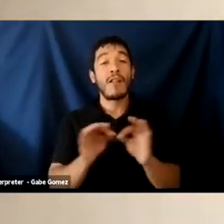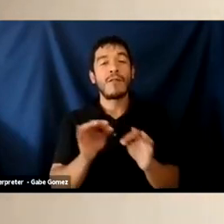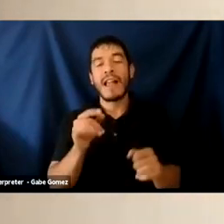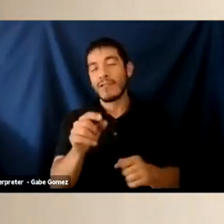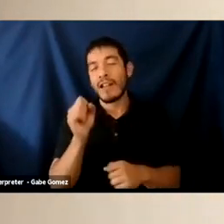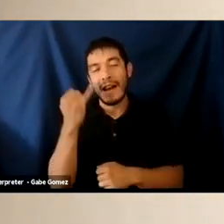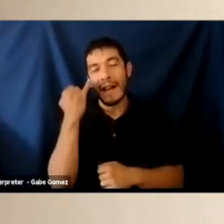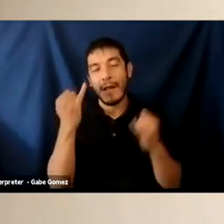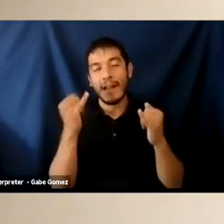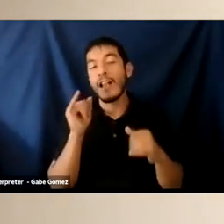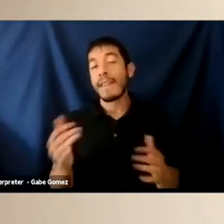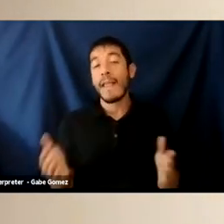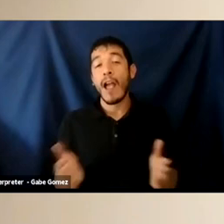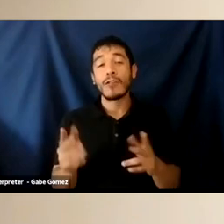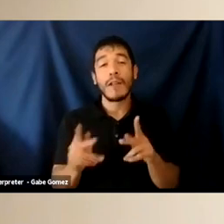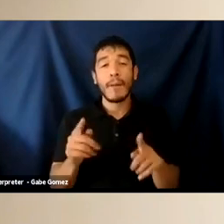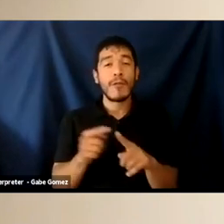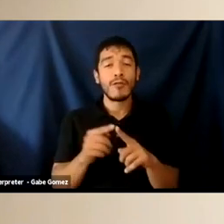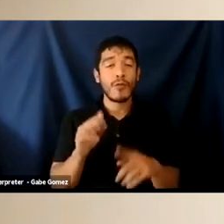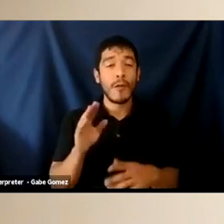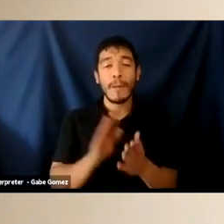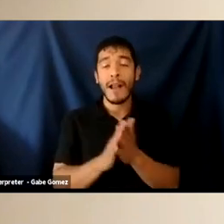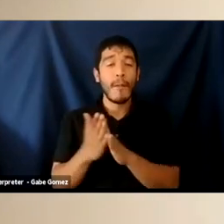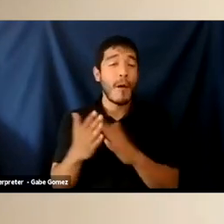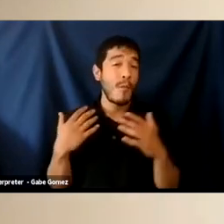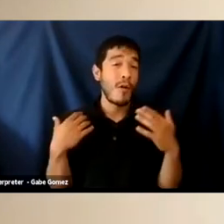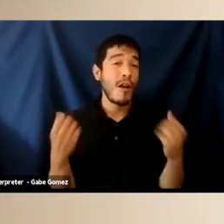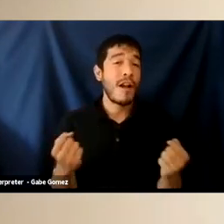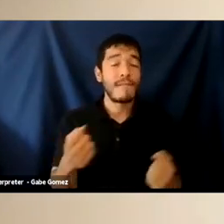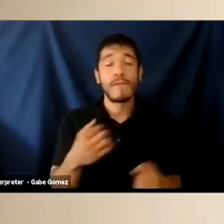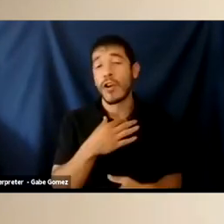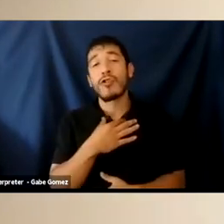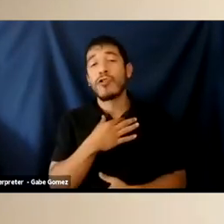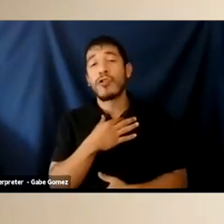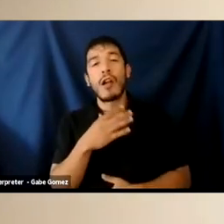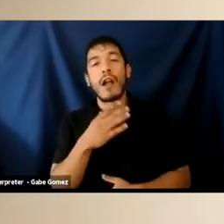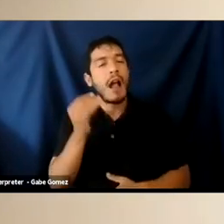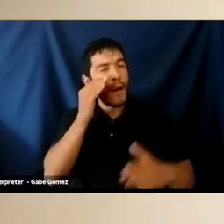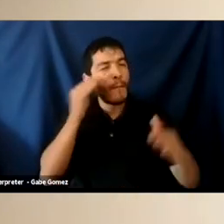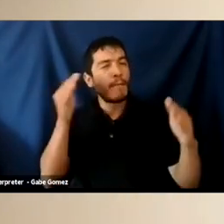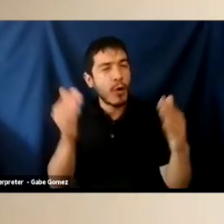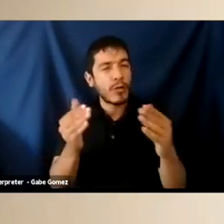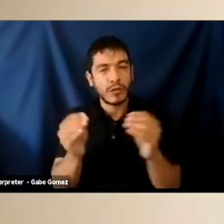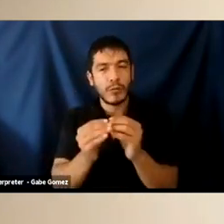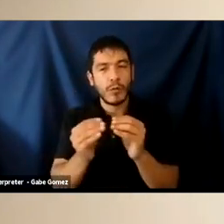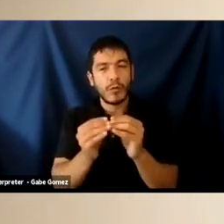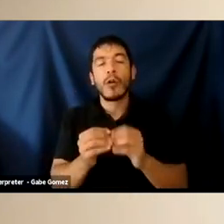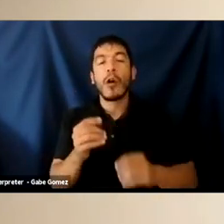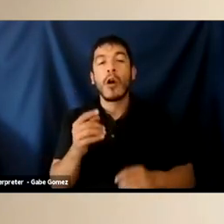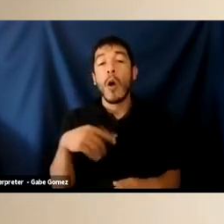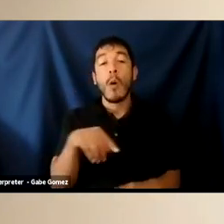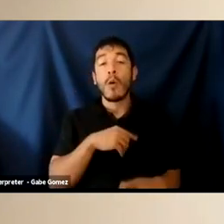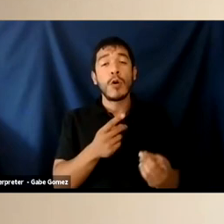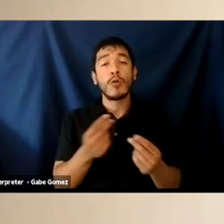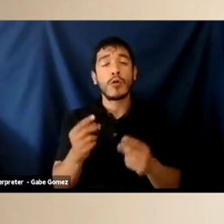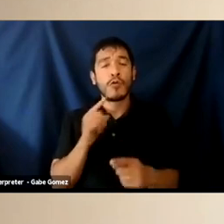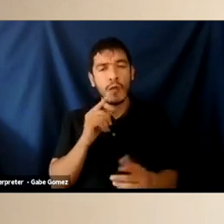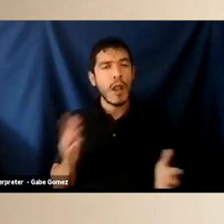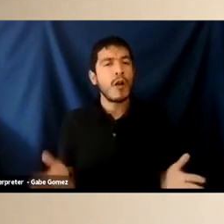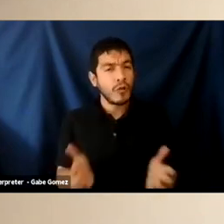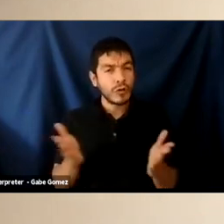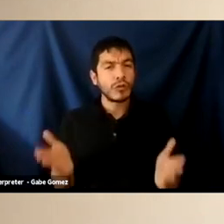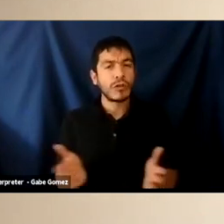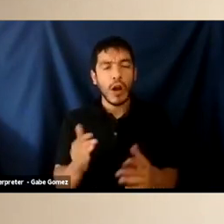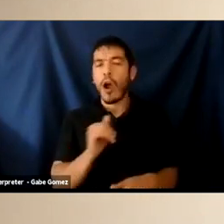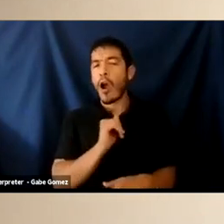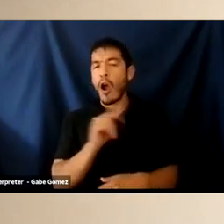that encourages people to be brave, curious, and focused. And so what we're doing is encouraging